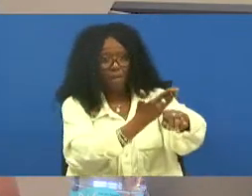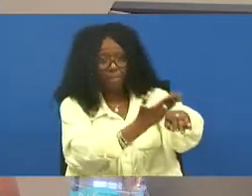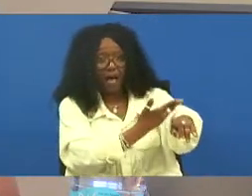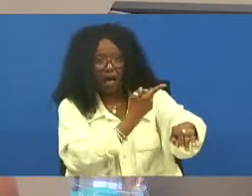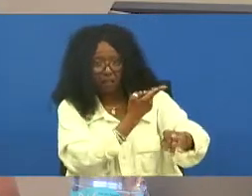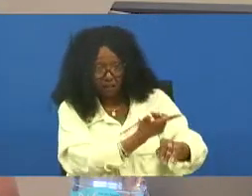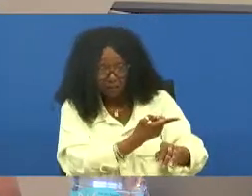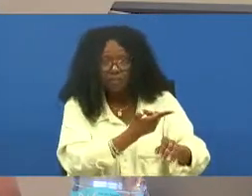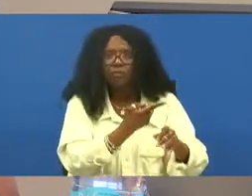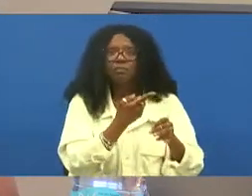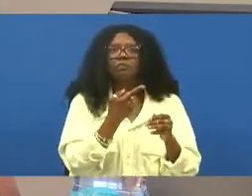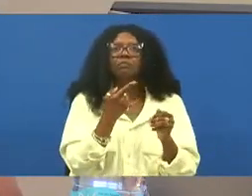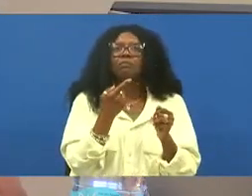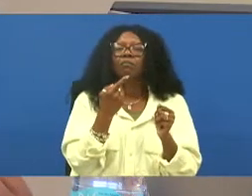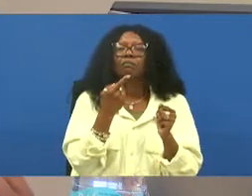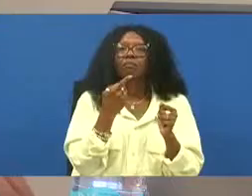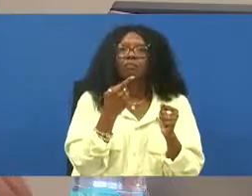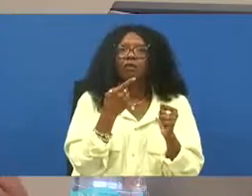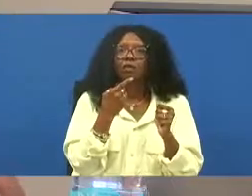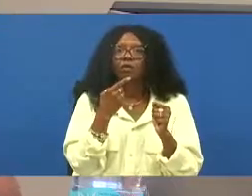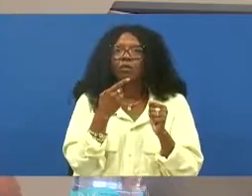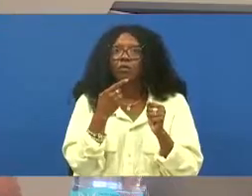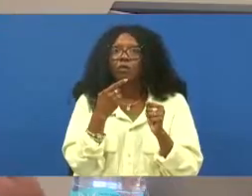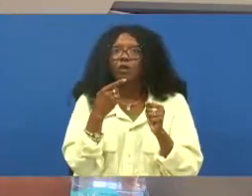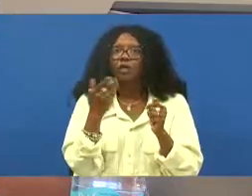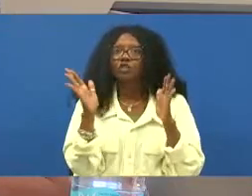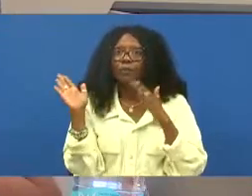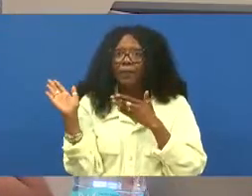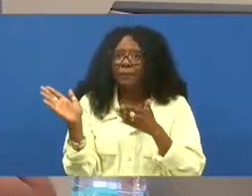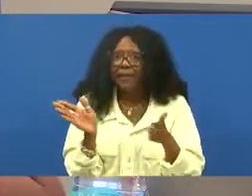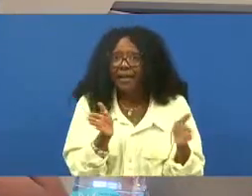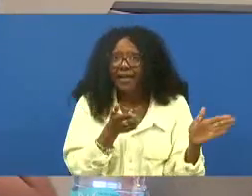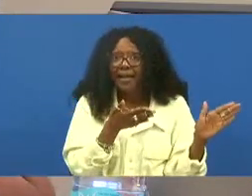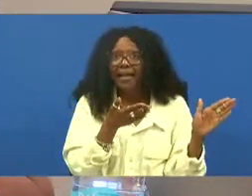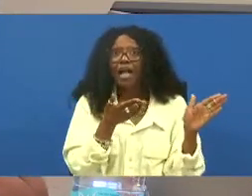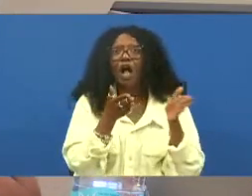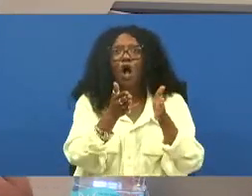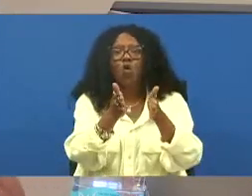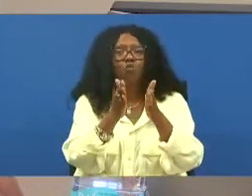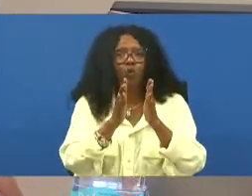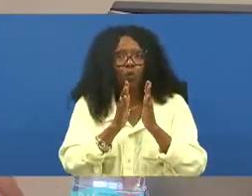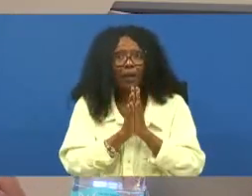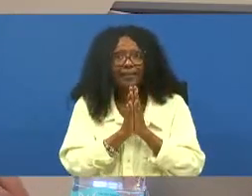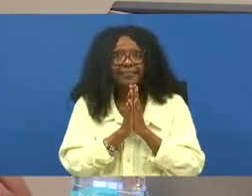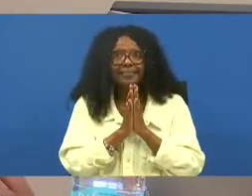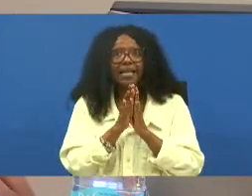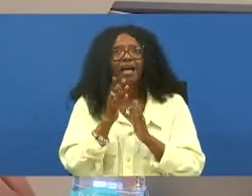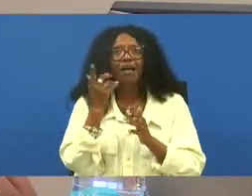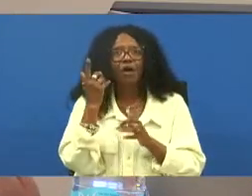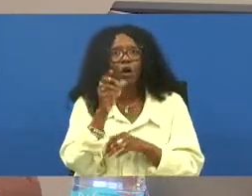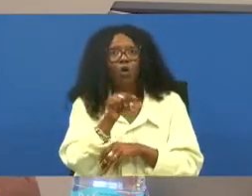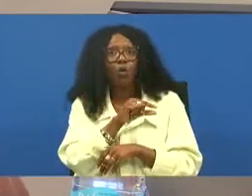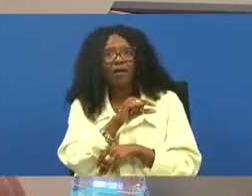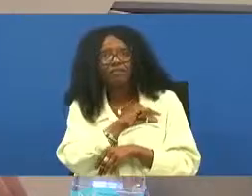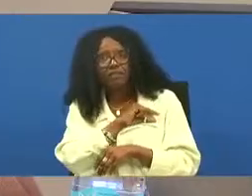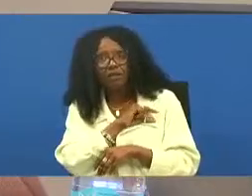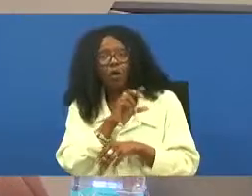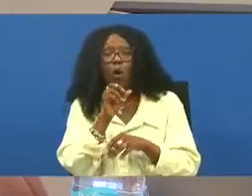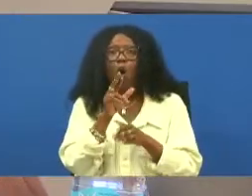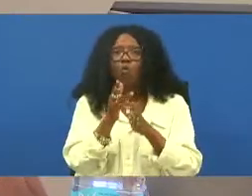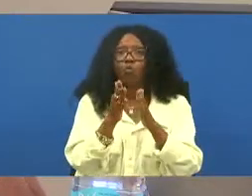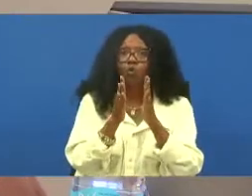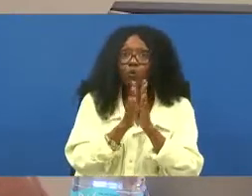solicitation of developers, and to prepare a request for qualification or a request